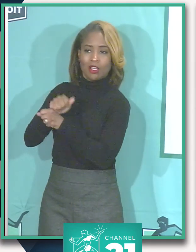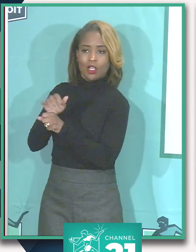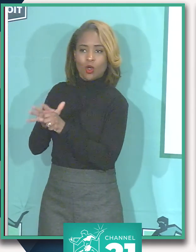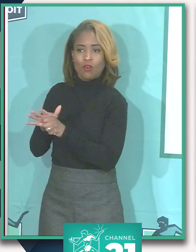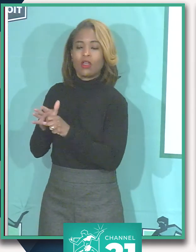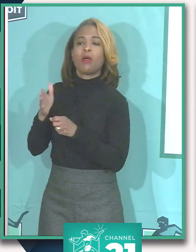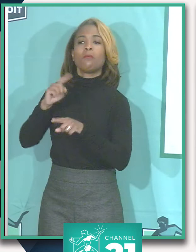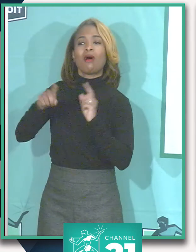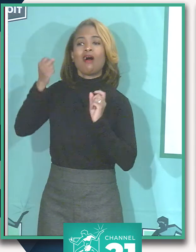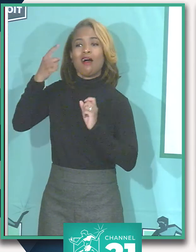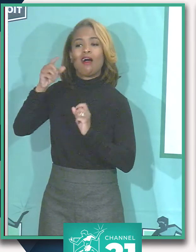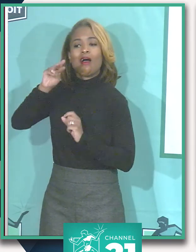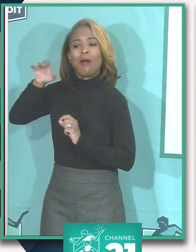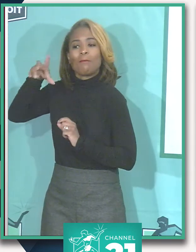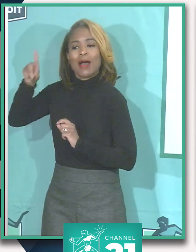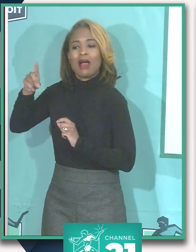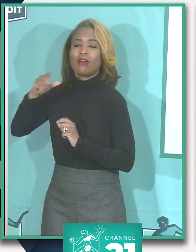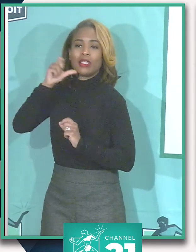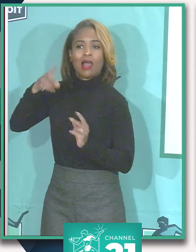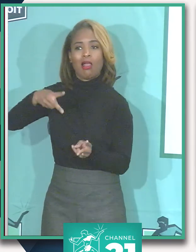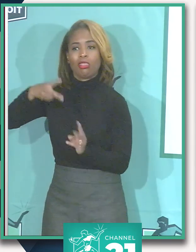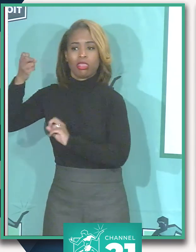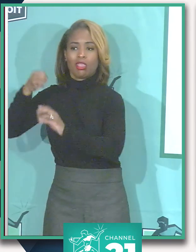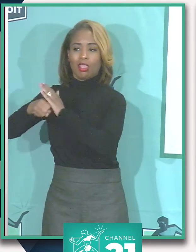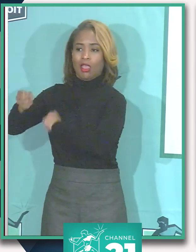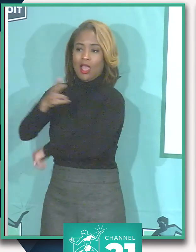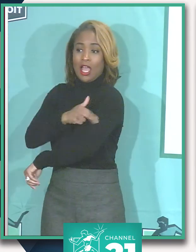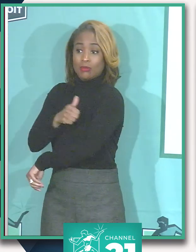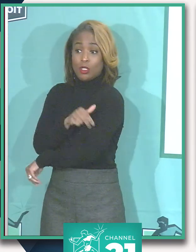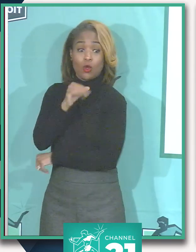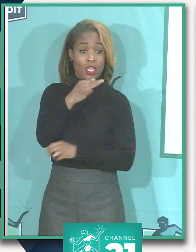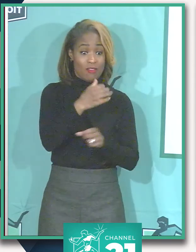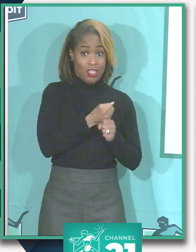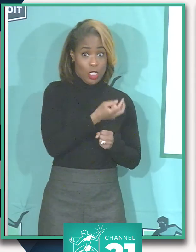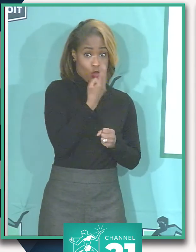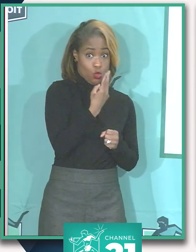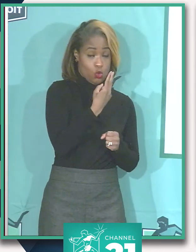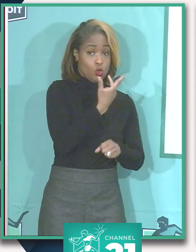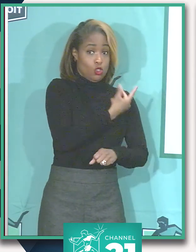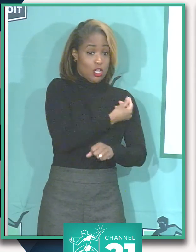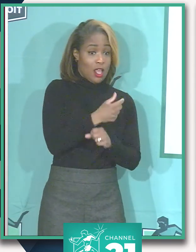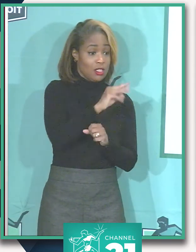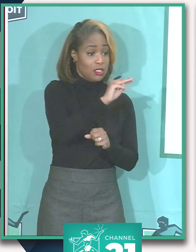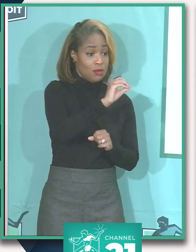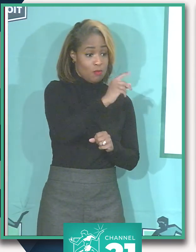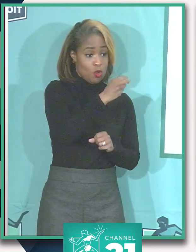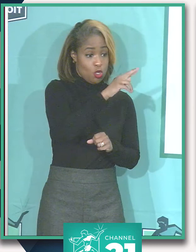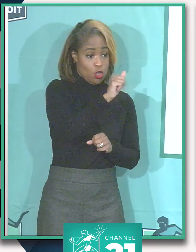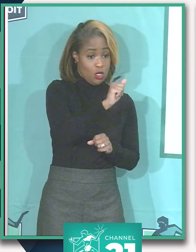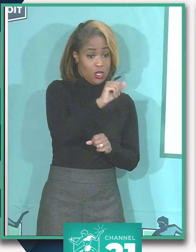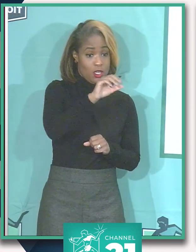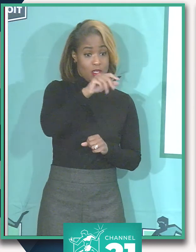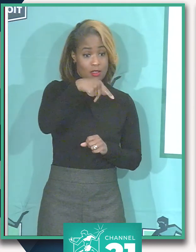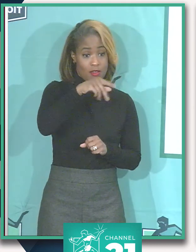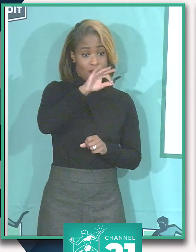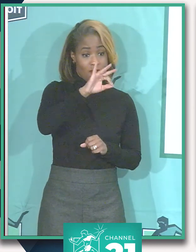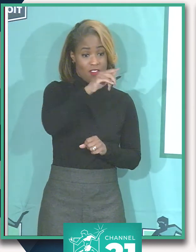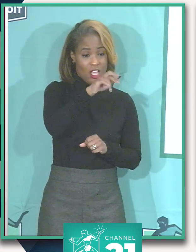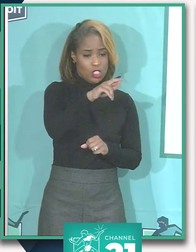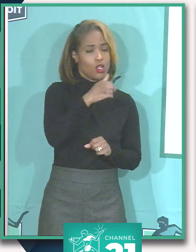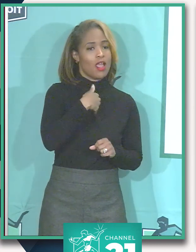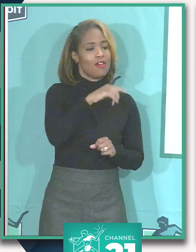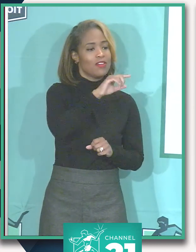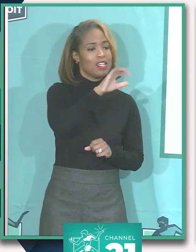hospitalized. If you get 2 shots at Moderna and Pfizer, there's a 95% chance you won't get